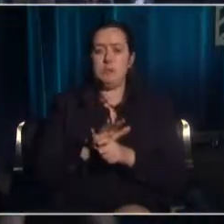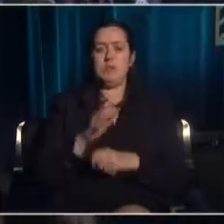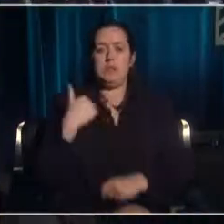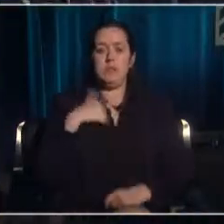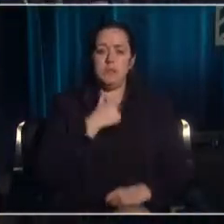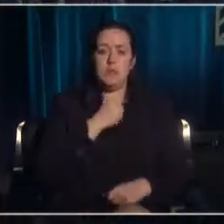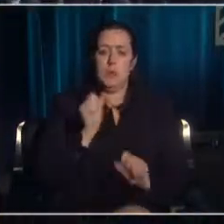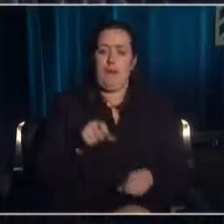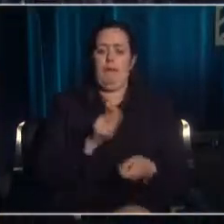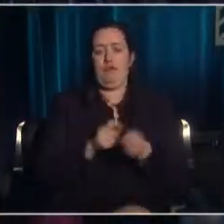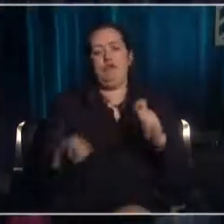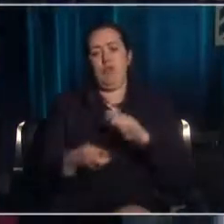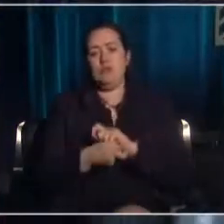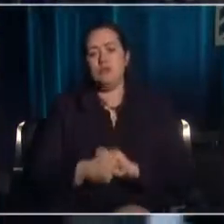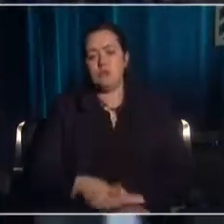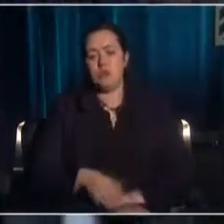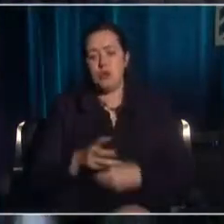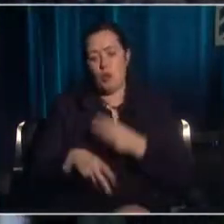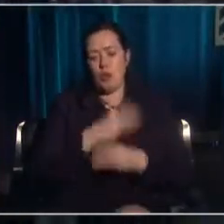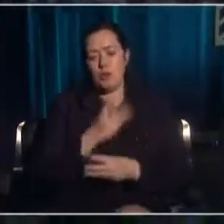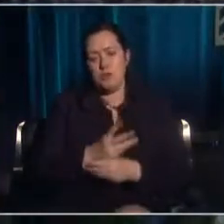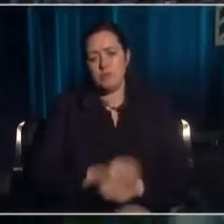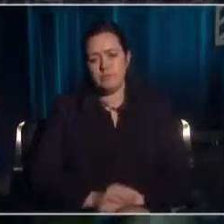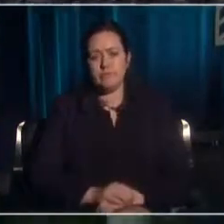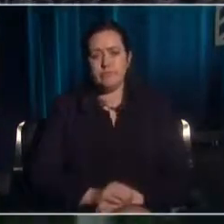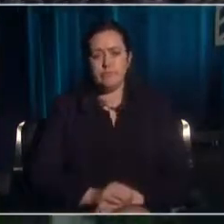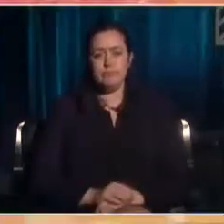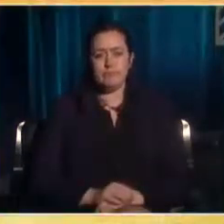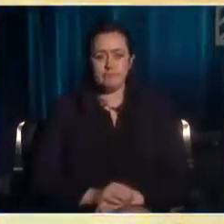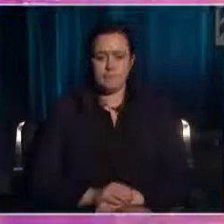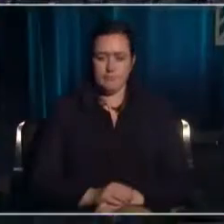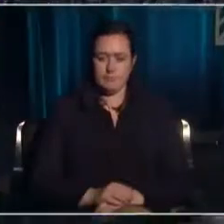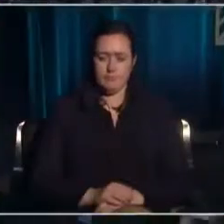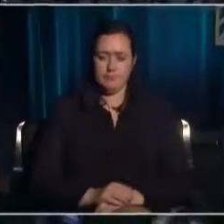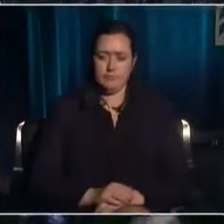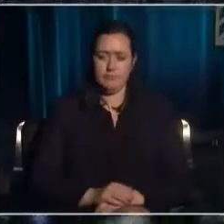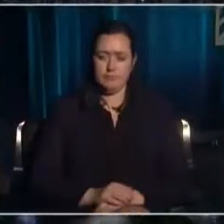can change the world.